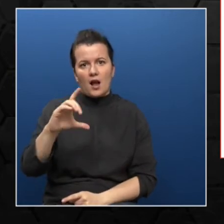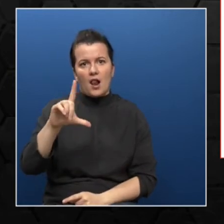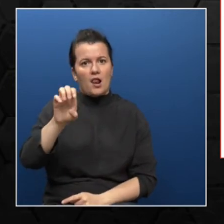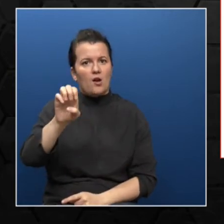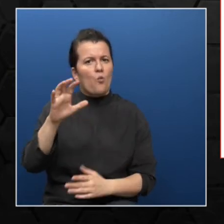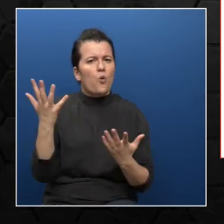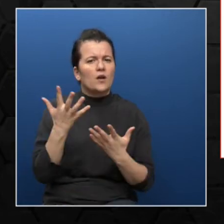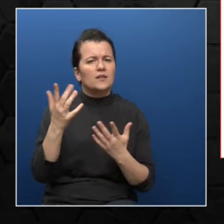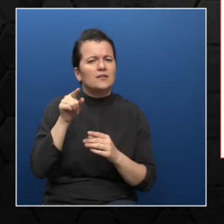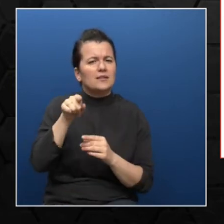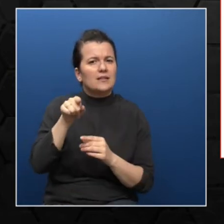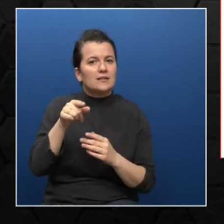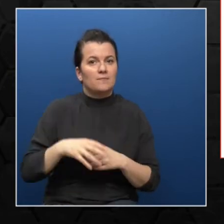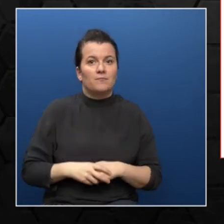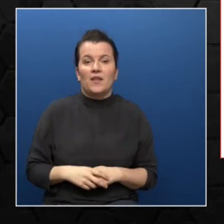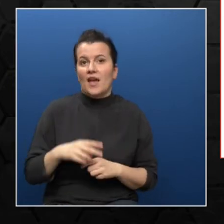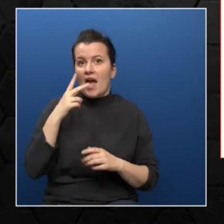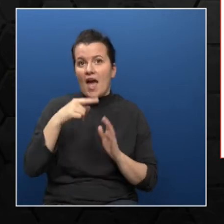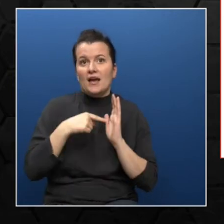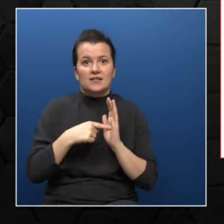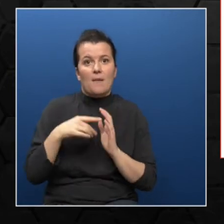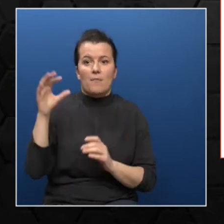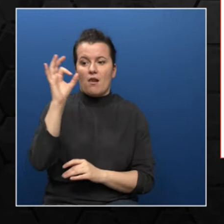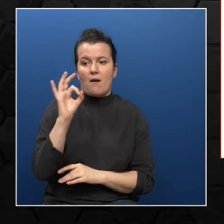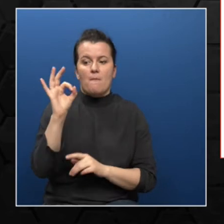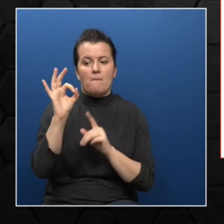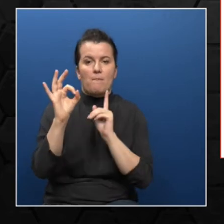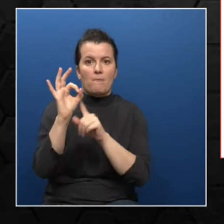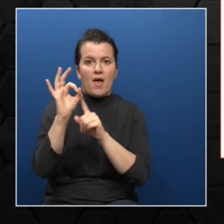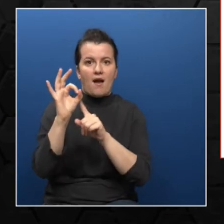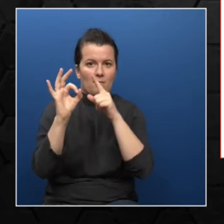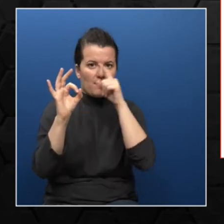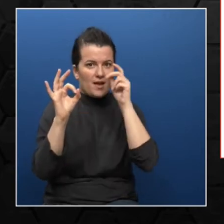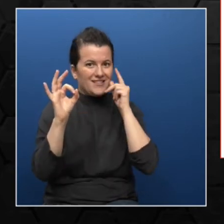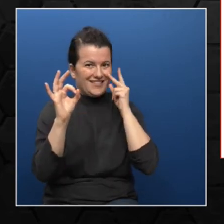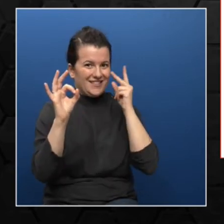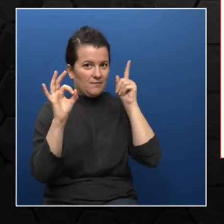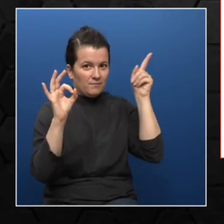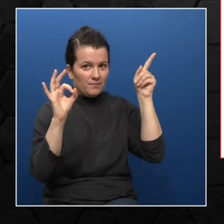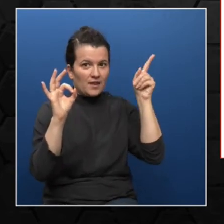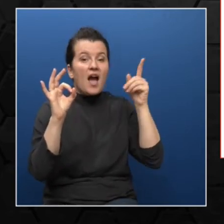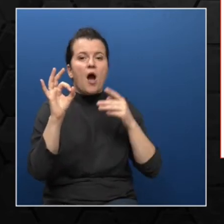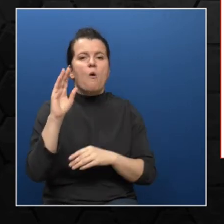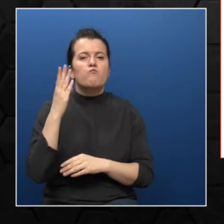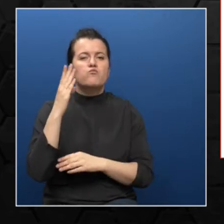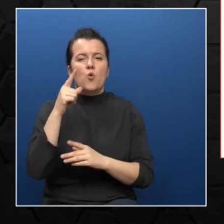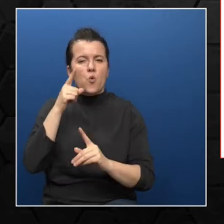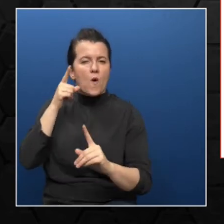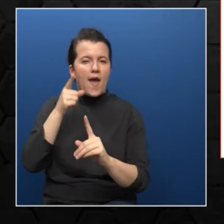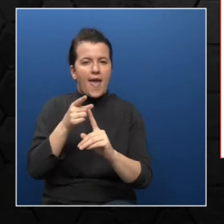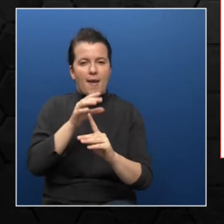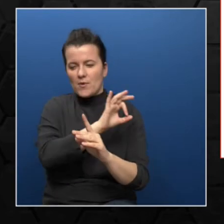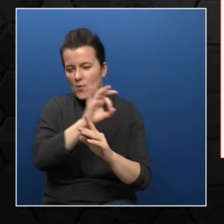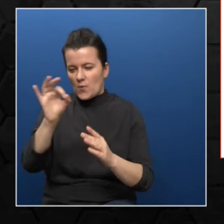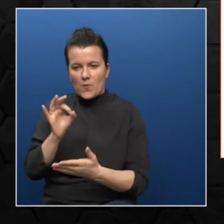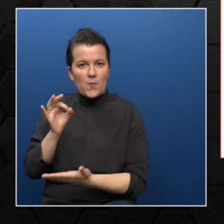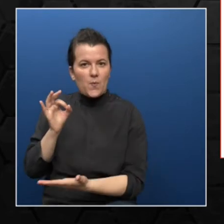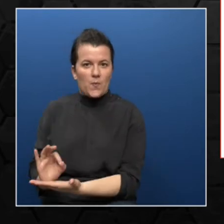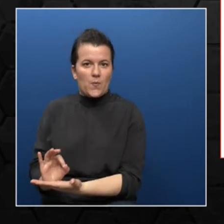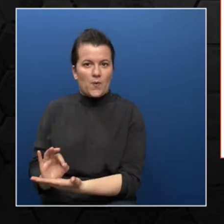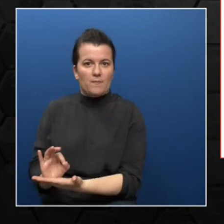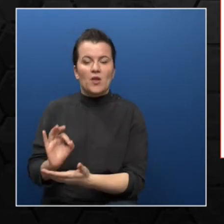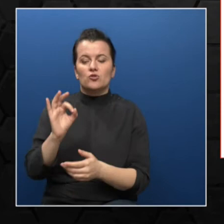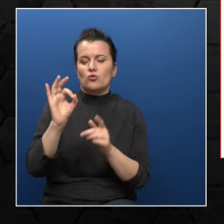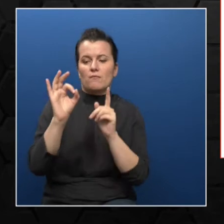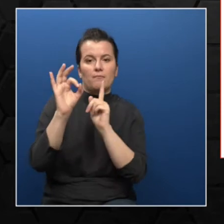so as you can see the black dot at the top, and then it tries to go to the global minimum. The black dot there is one particle. So